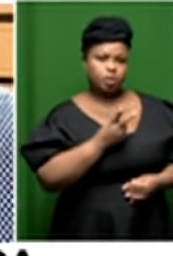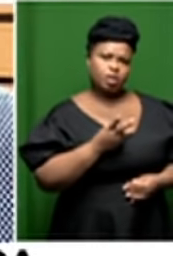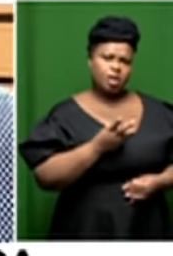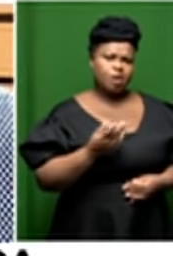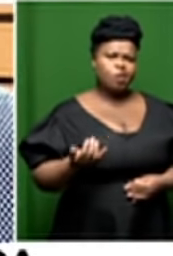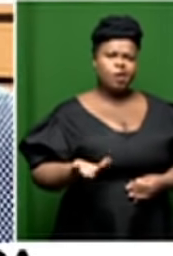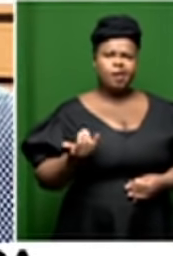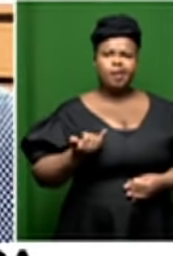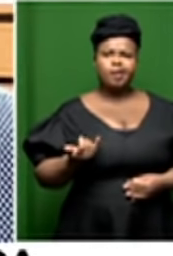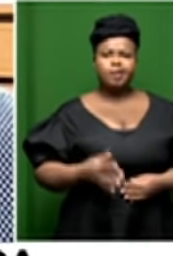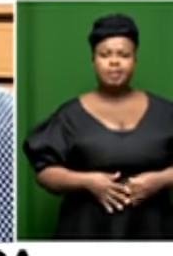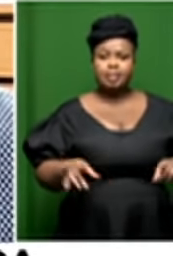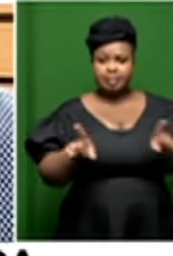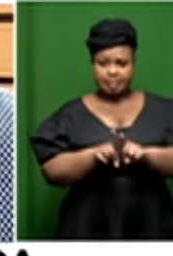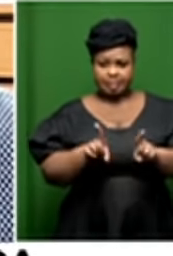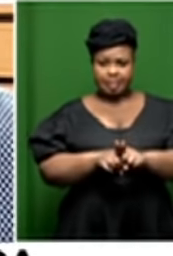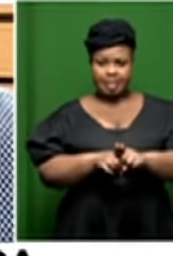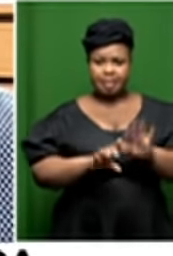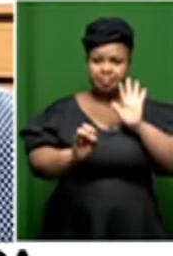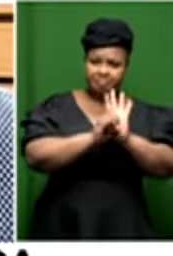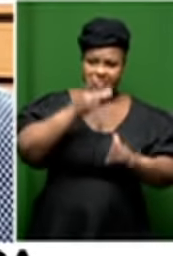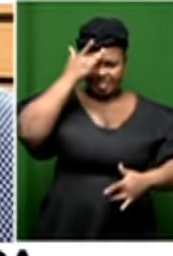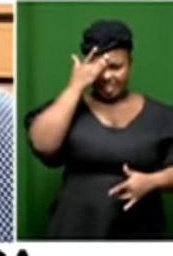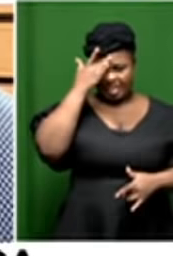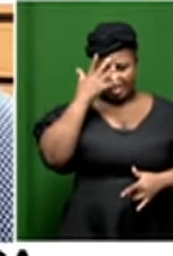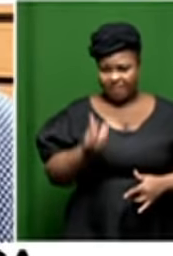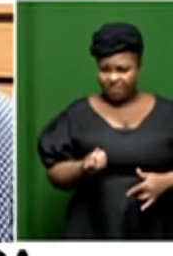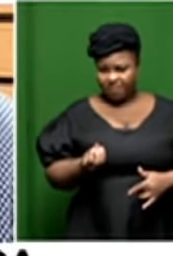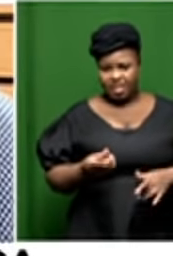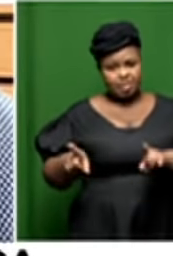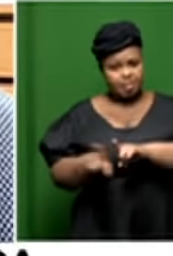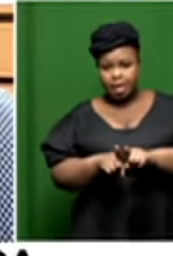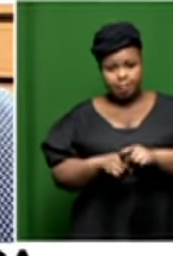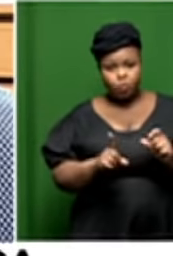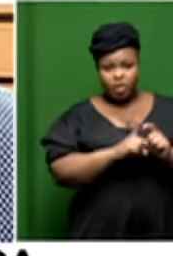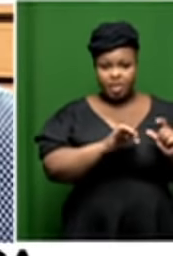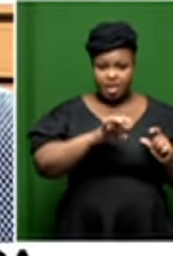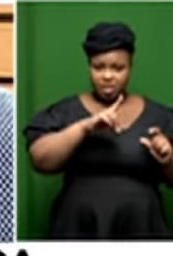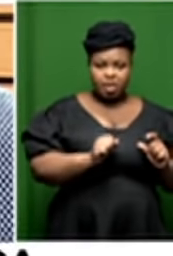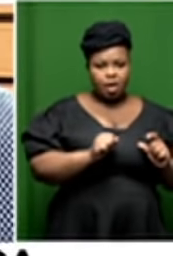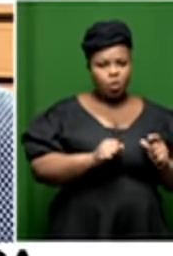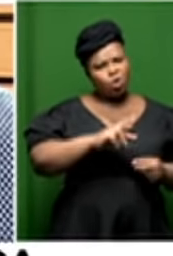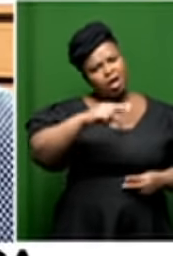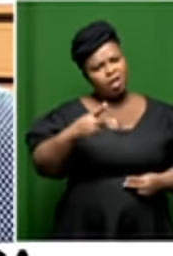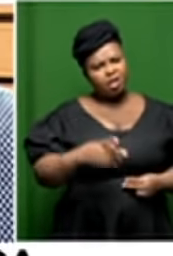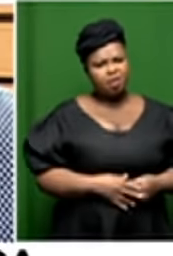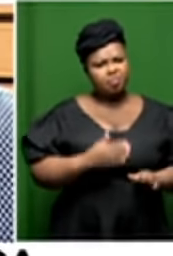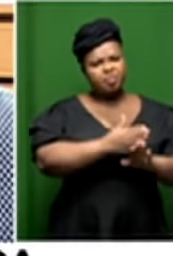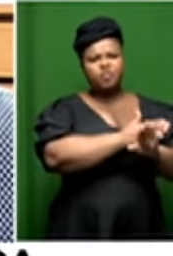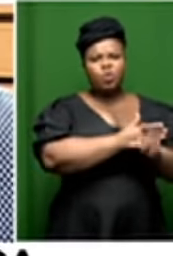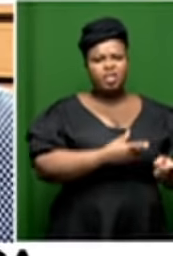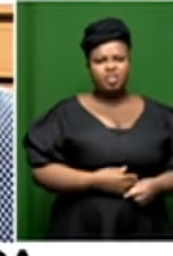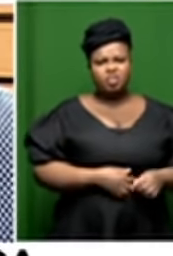much so the same kind of symptoms that one would have with the Delta or any other variant before